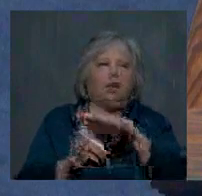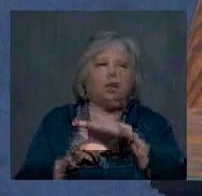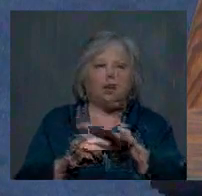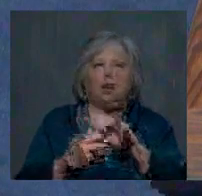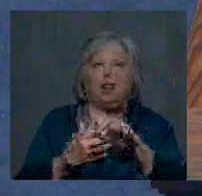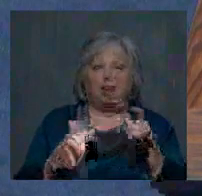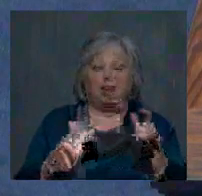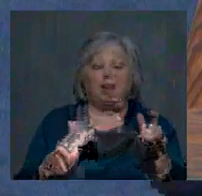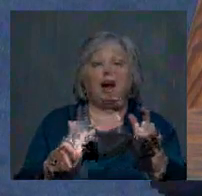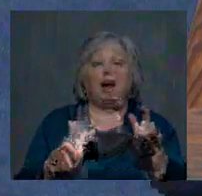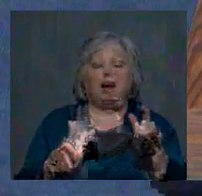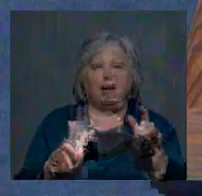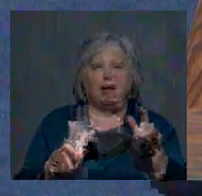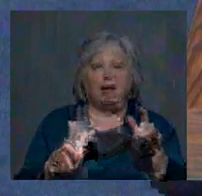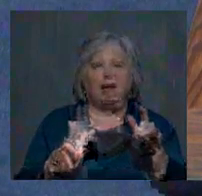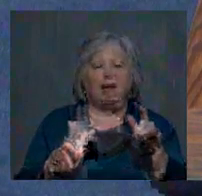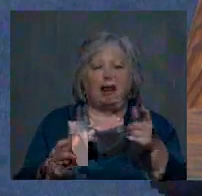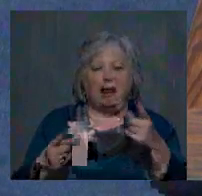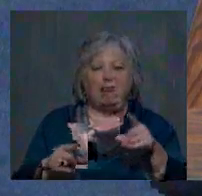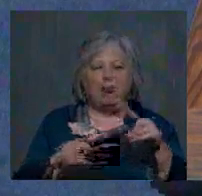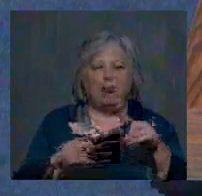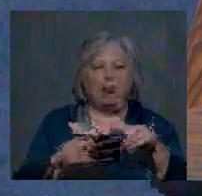issue